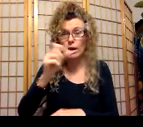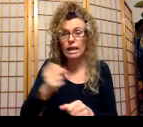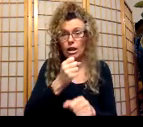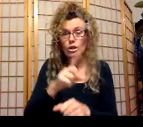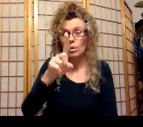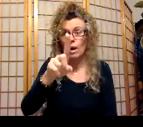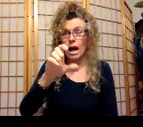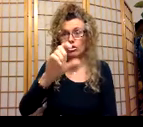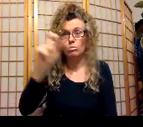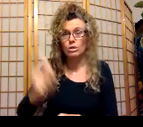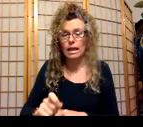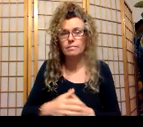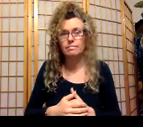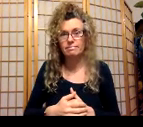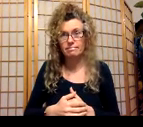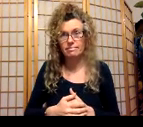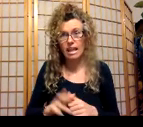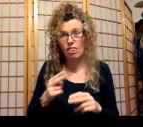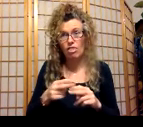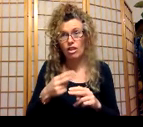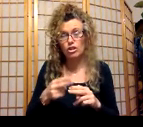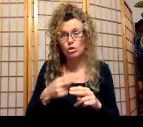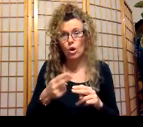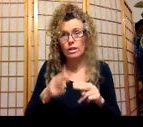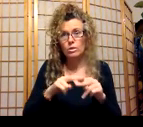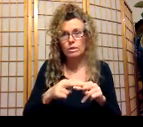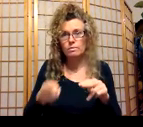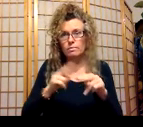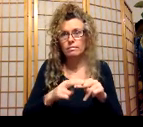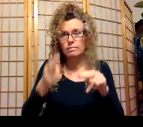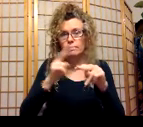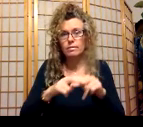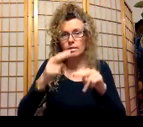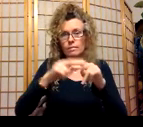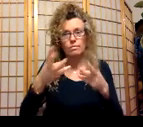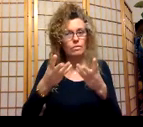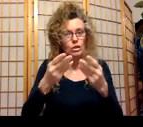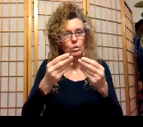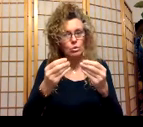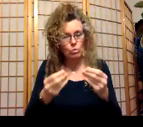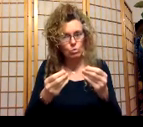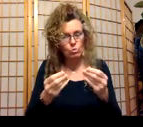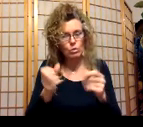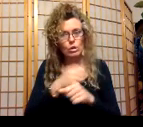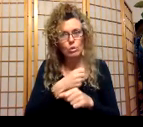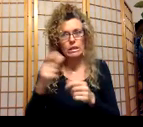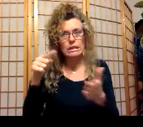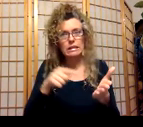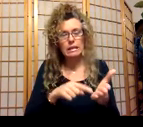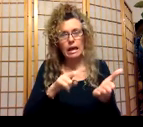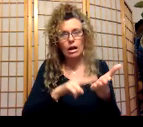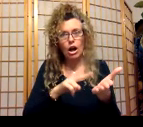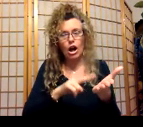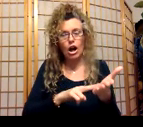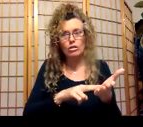years 100%. The shortages just keep increasing. To solve this they keep creating debt contract based